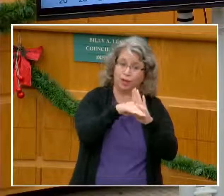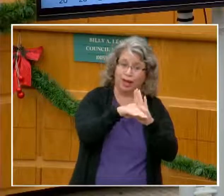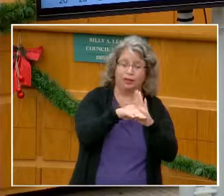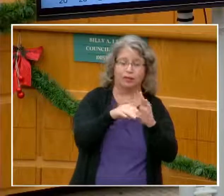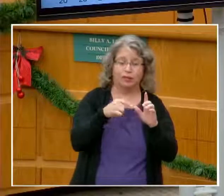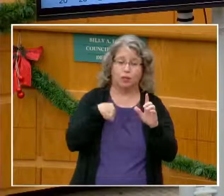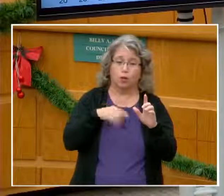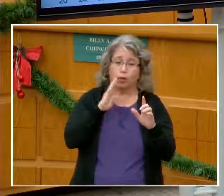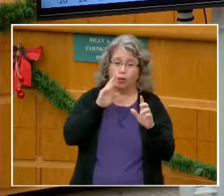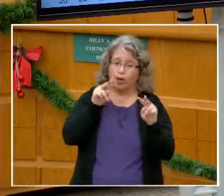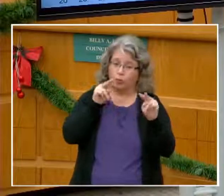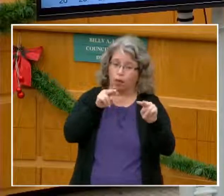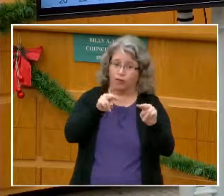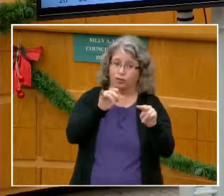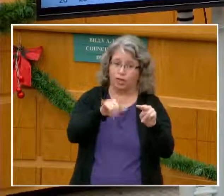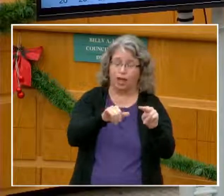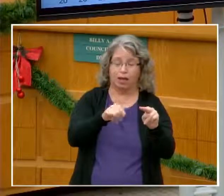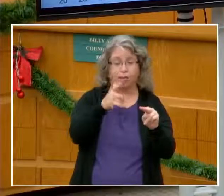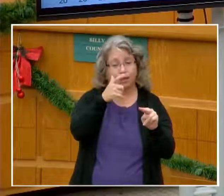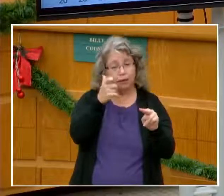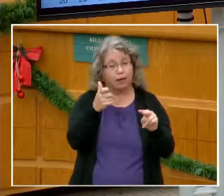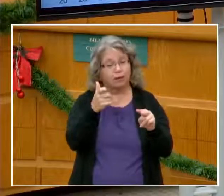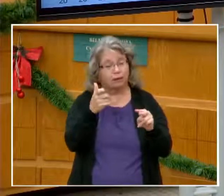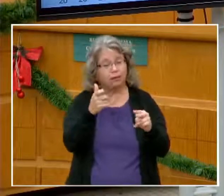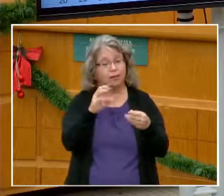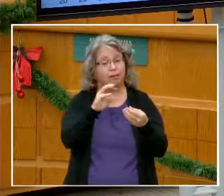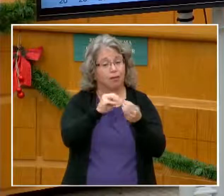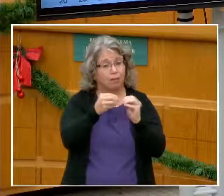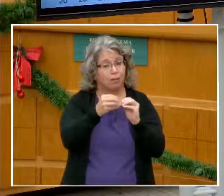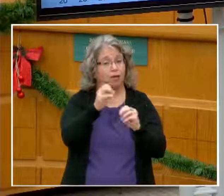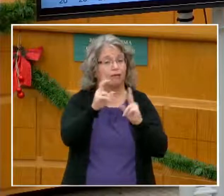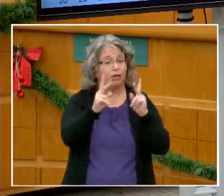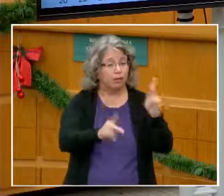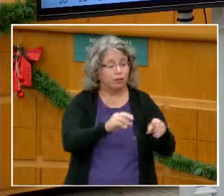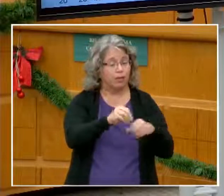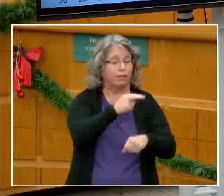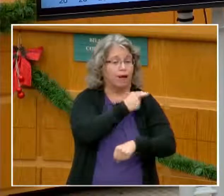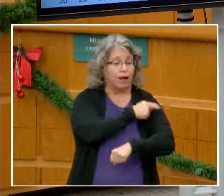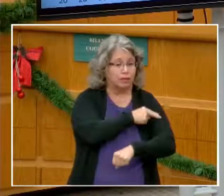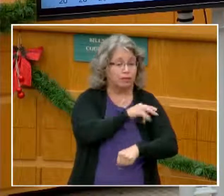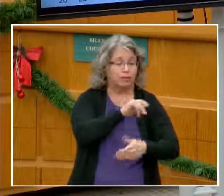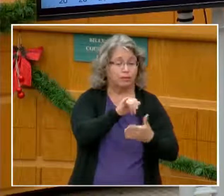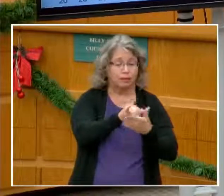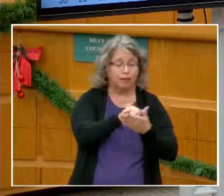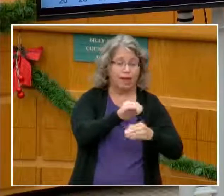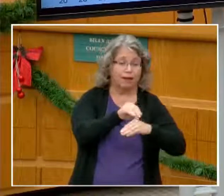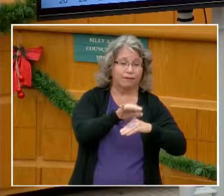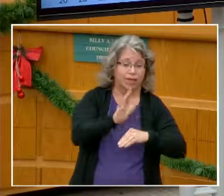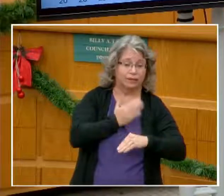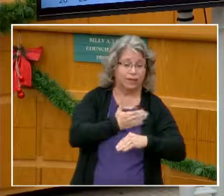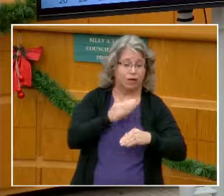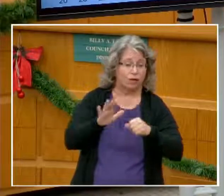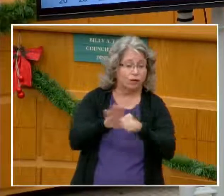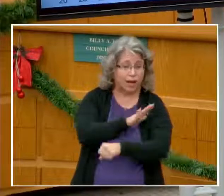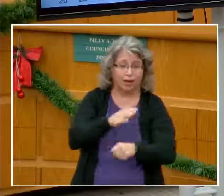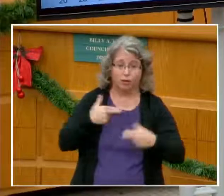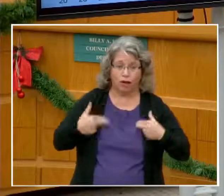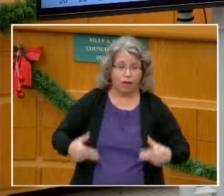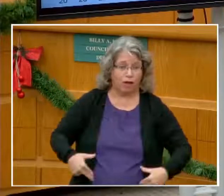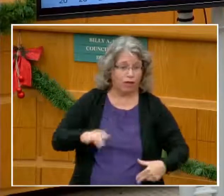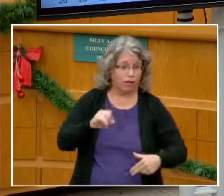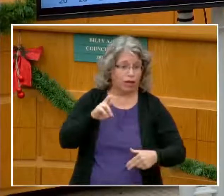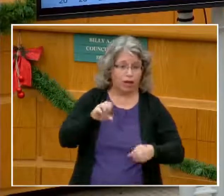ultimately the number of people in the hospital is going to affect our healthcare system, which then affects health outcomes for